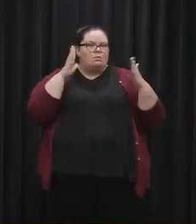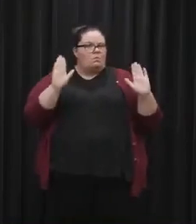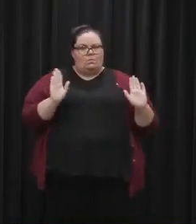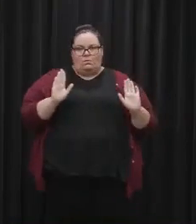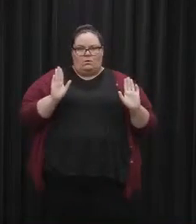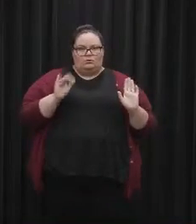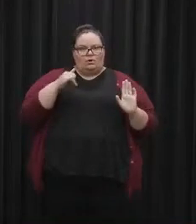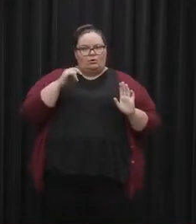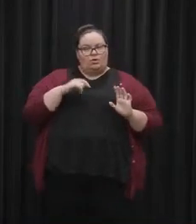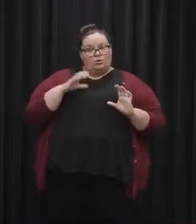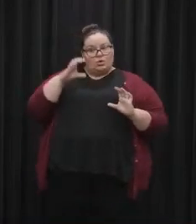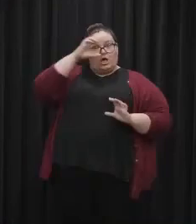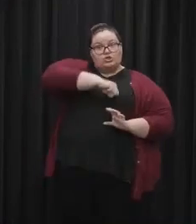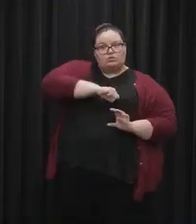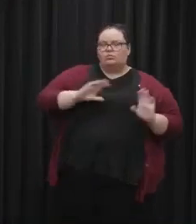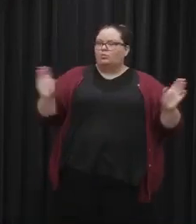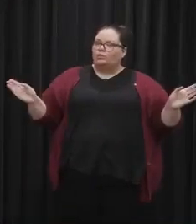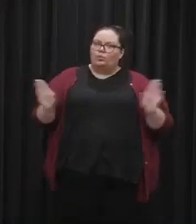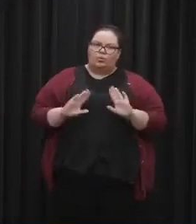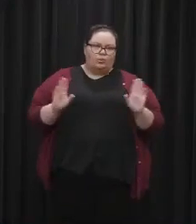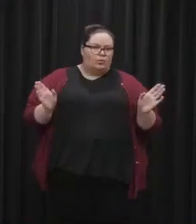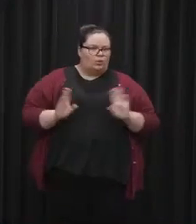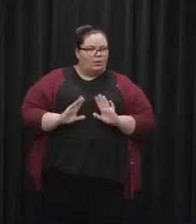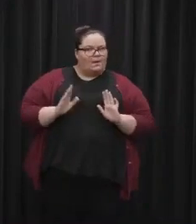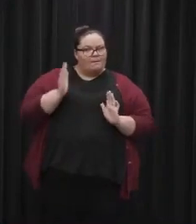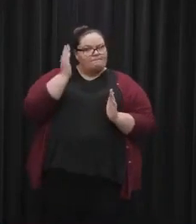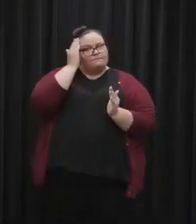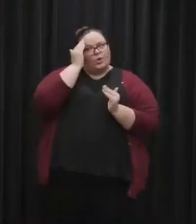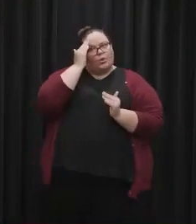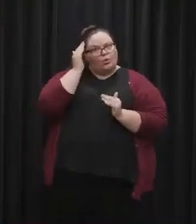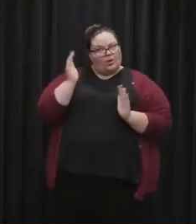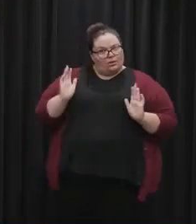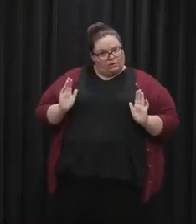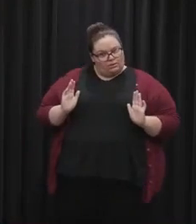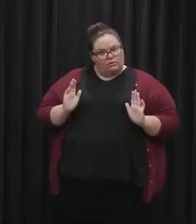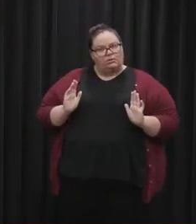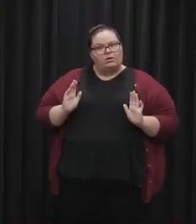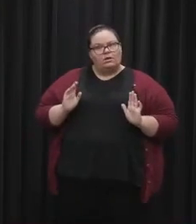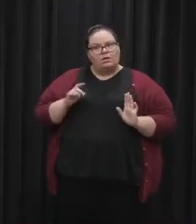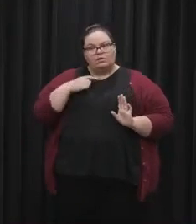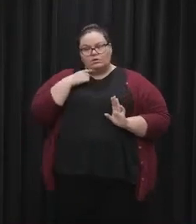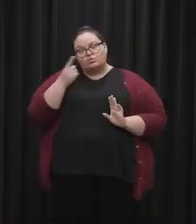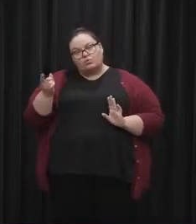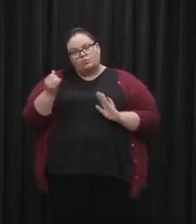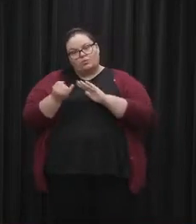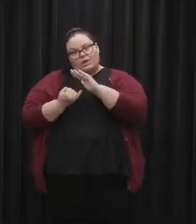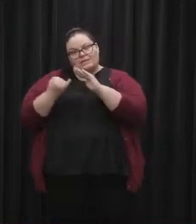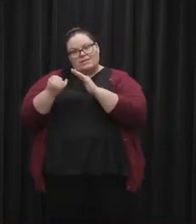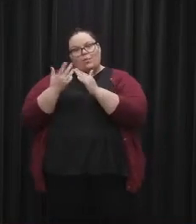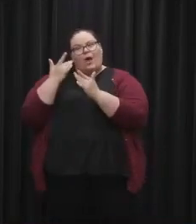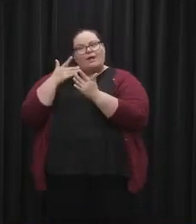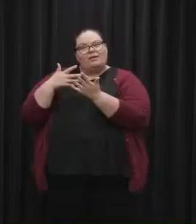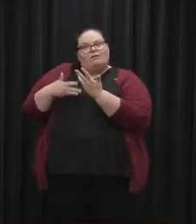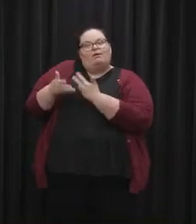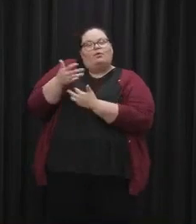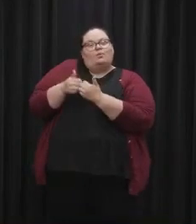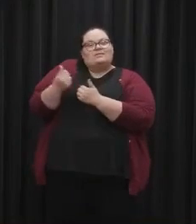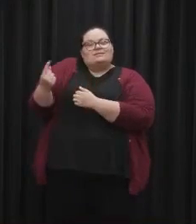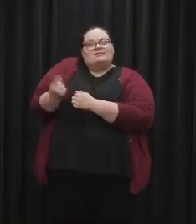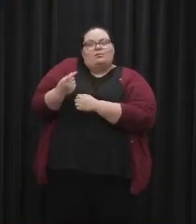that's why we really, as parents, we need to be very cognizant of the fact that you're either being told to self-isolate because you're a close